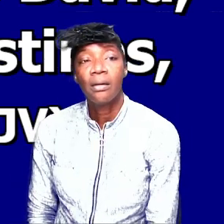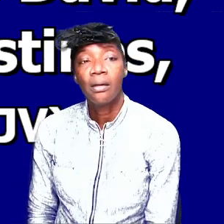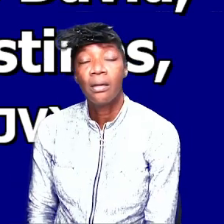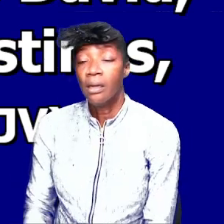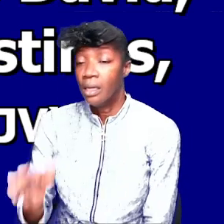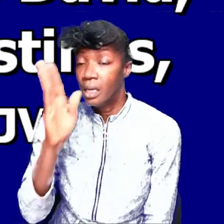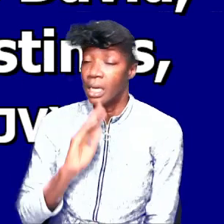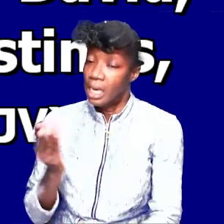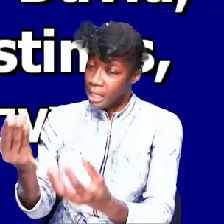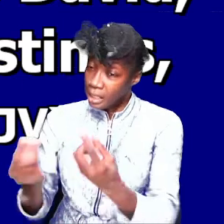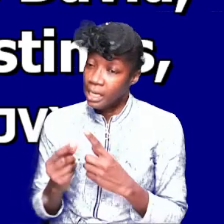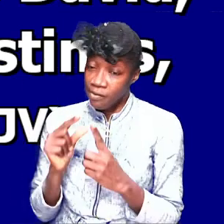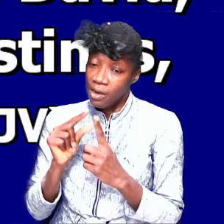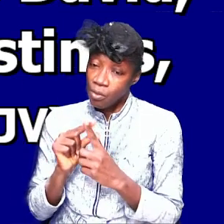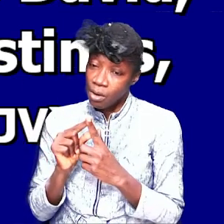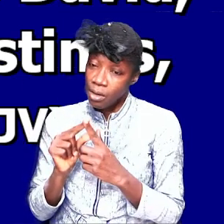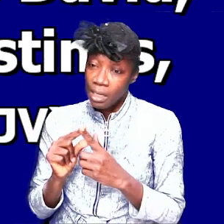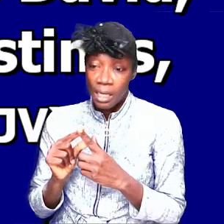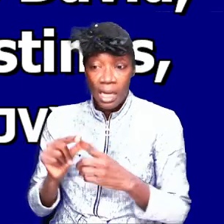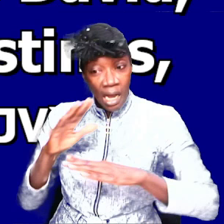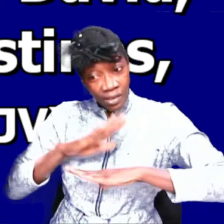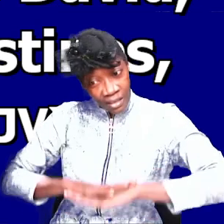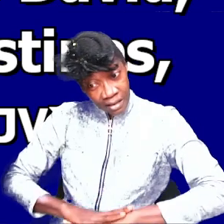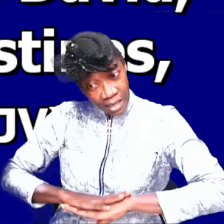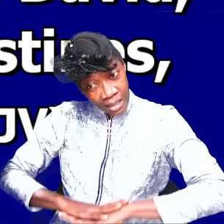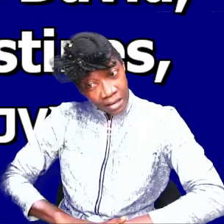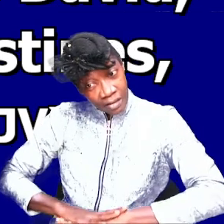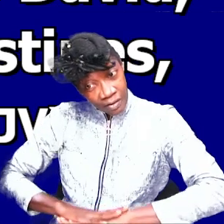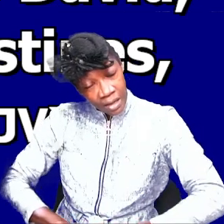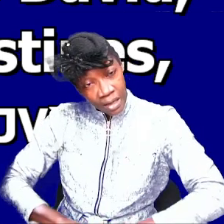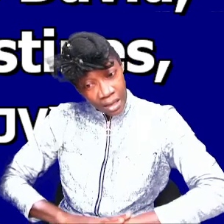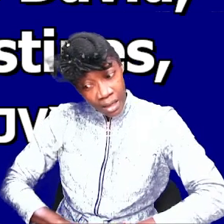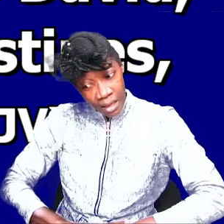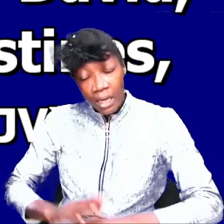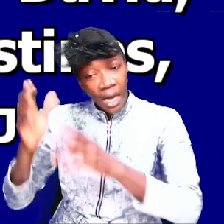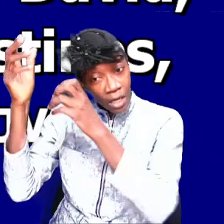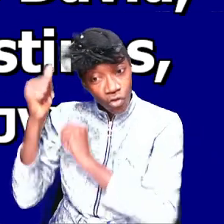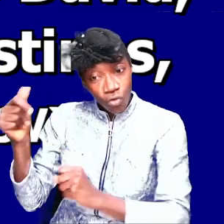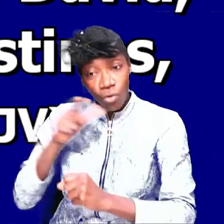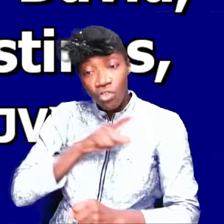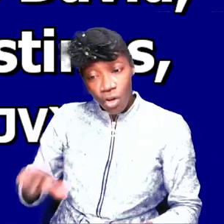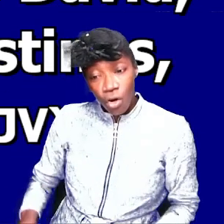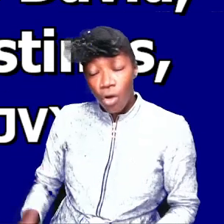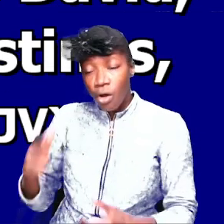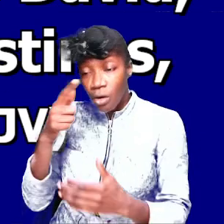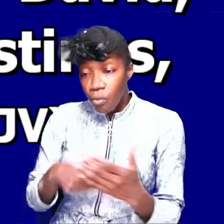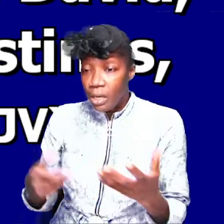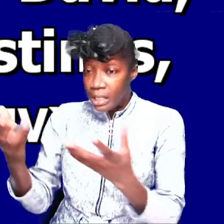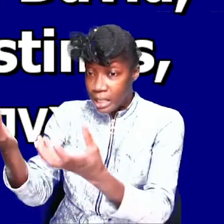God give me a word and I have to satisfy, I have to trust the Lord with what he is giving me.